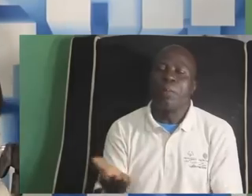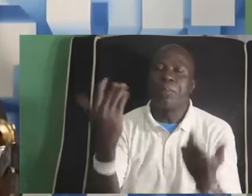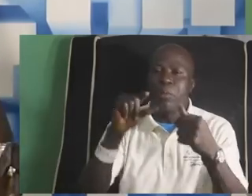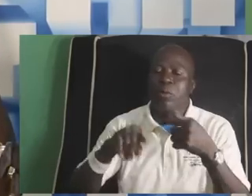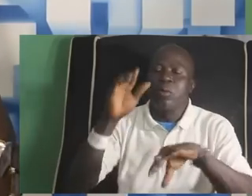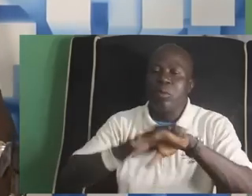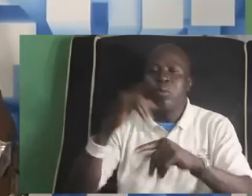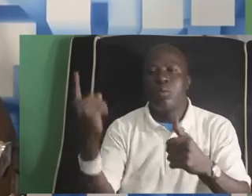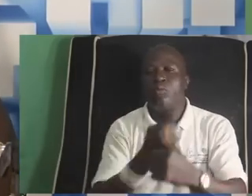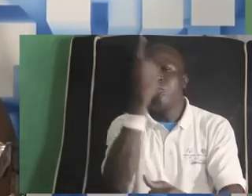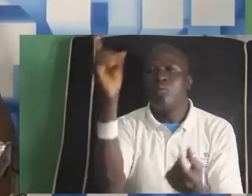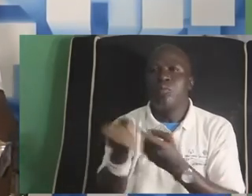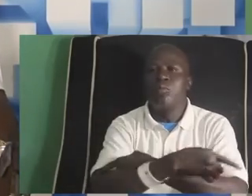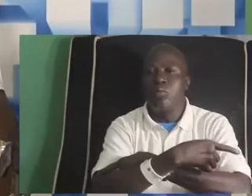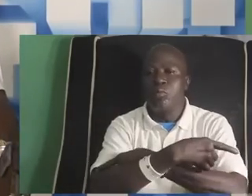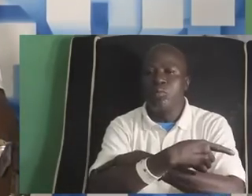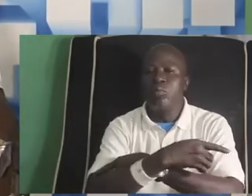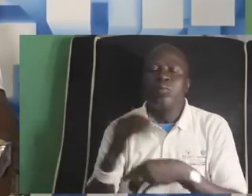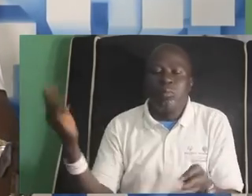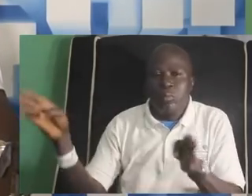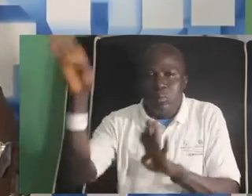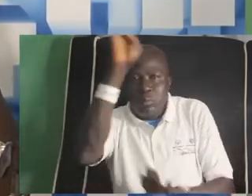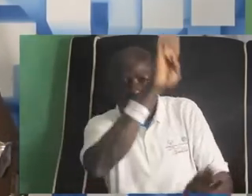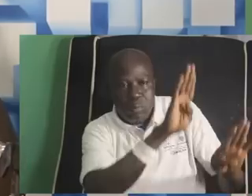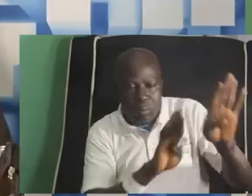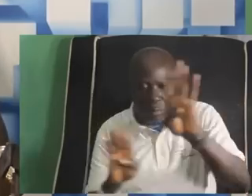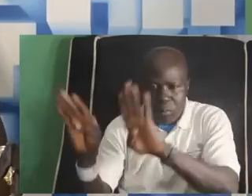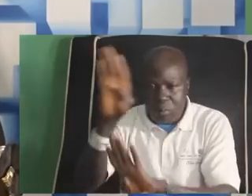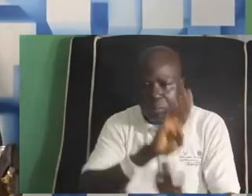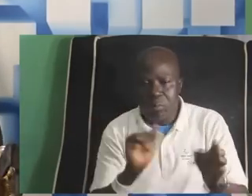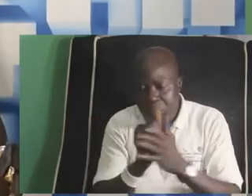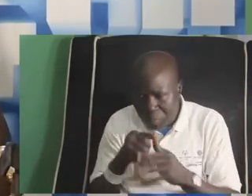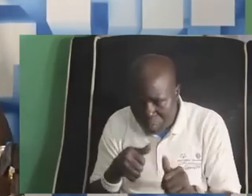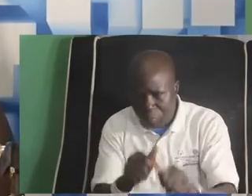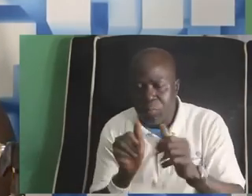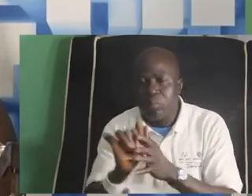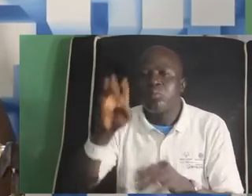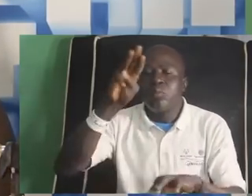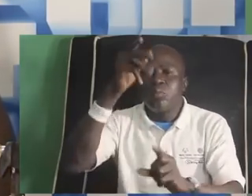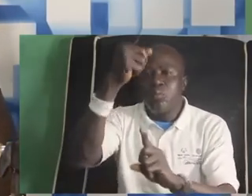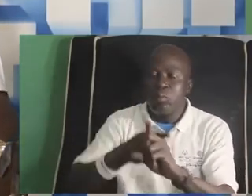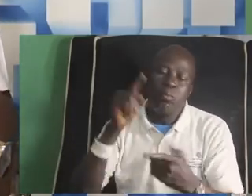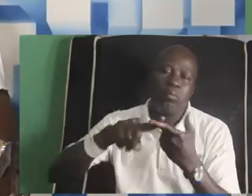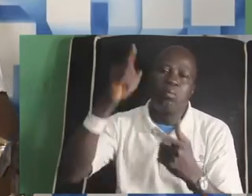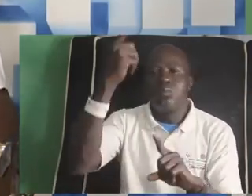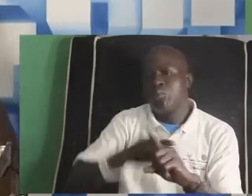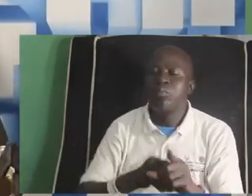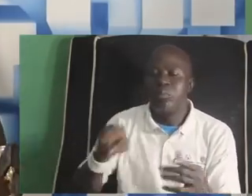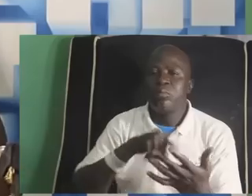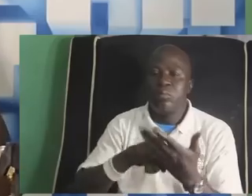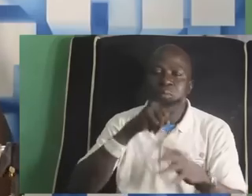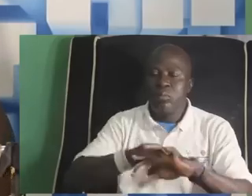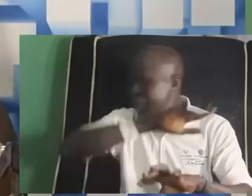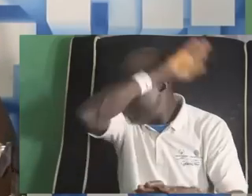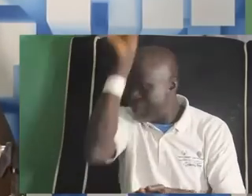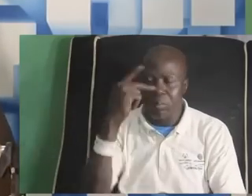It should not be on the first. So do you see the battle that tormented you from month to month? This is the